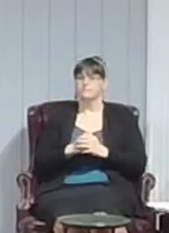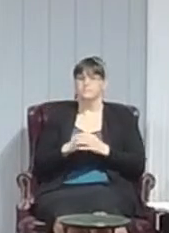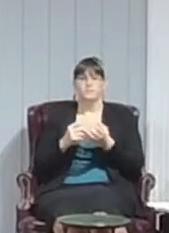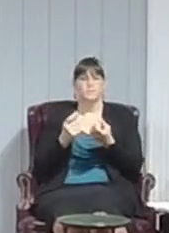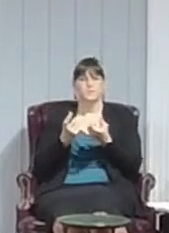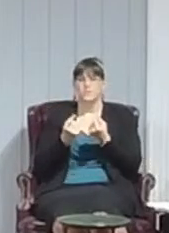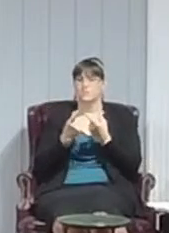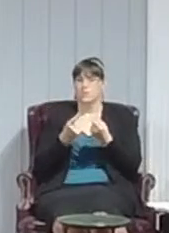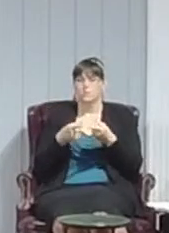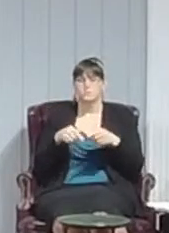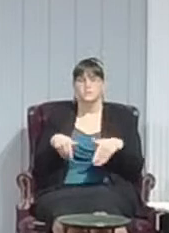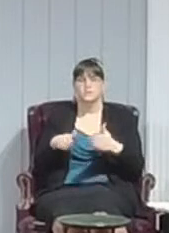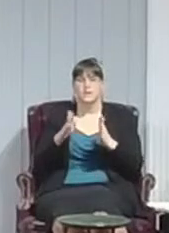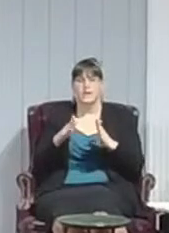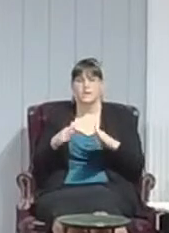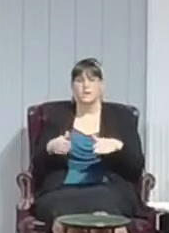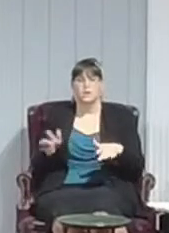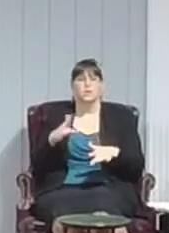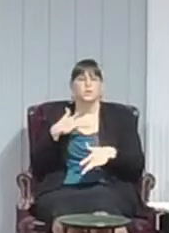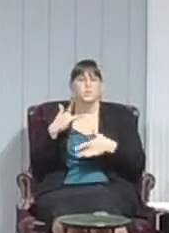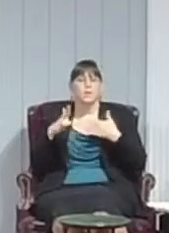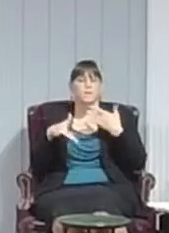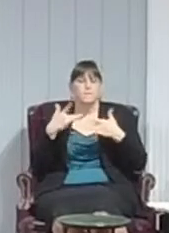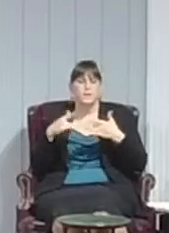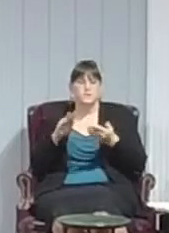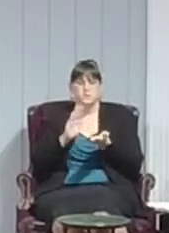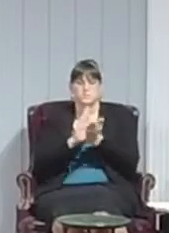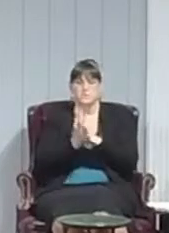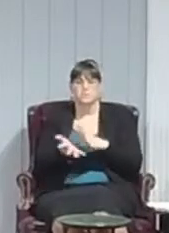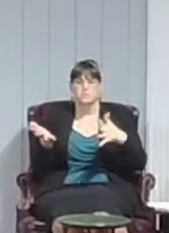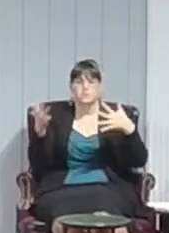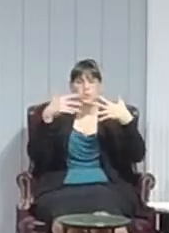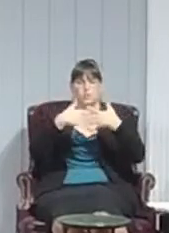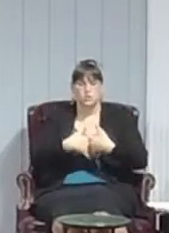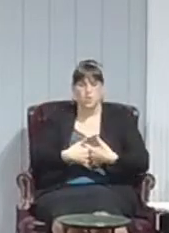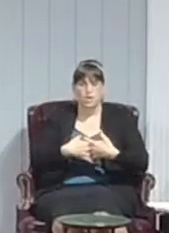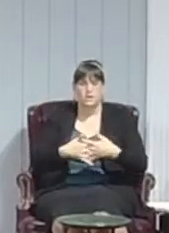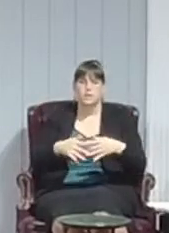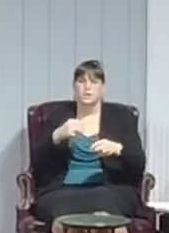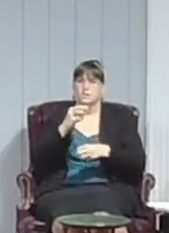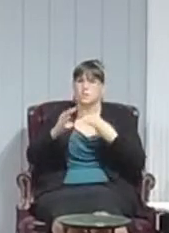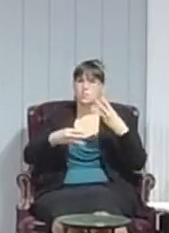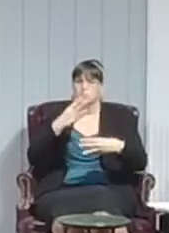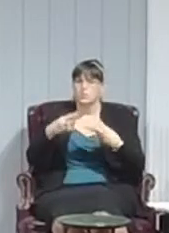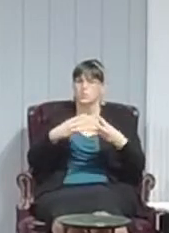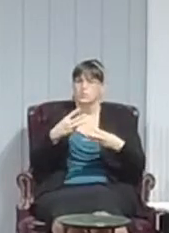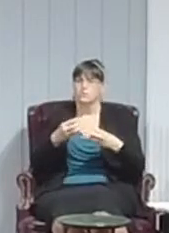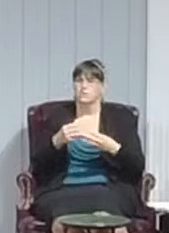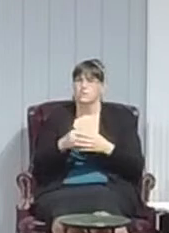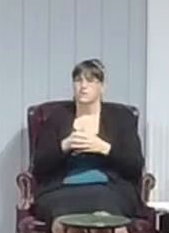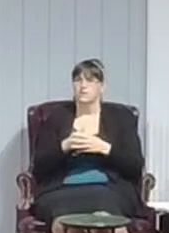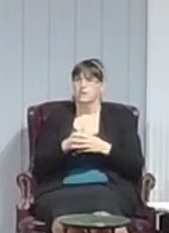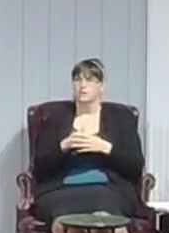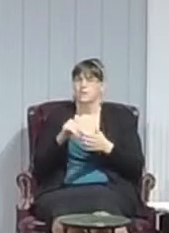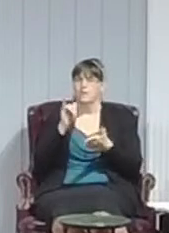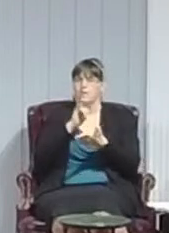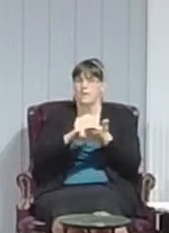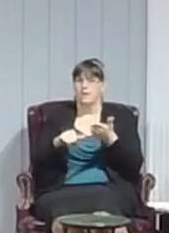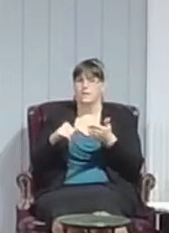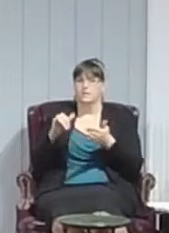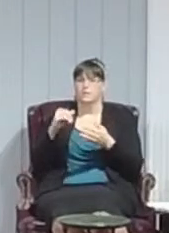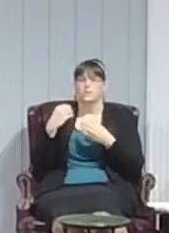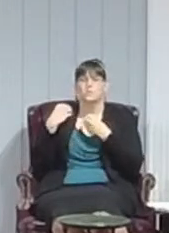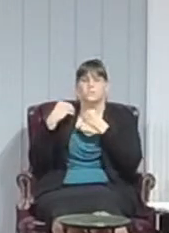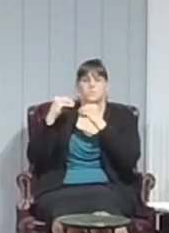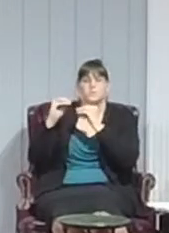Don't let your affections get so caught in this world and its troubles and so forth that you